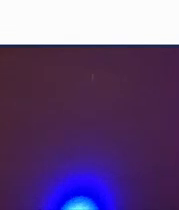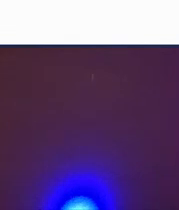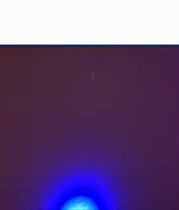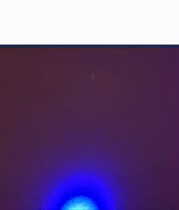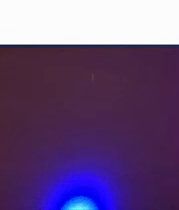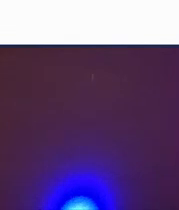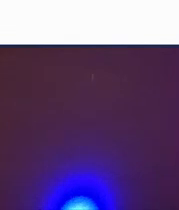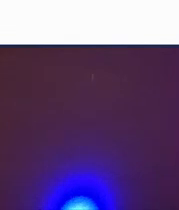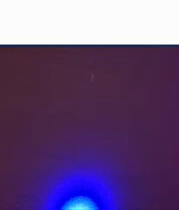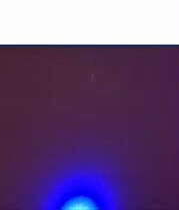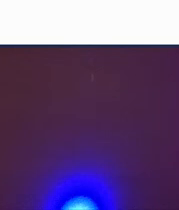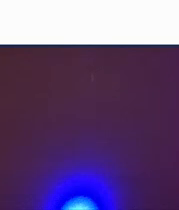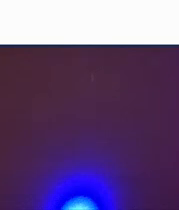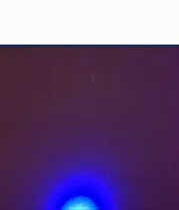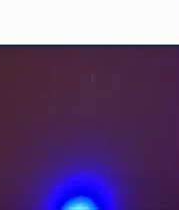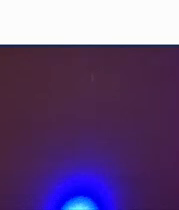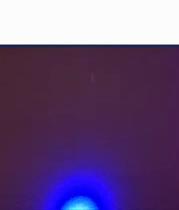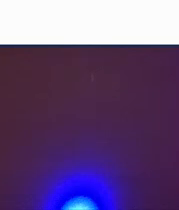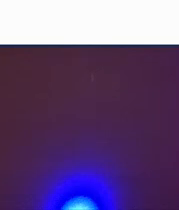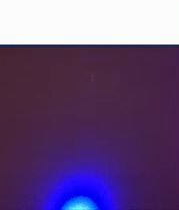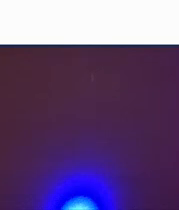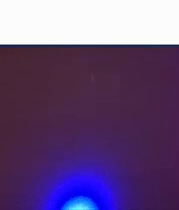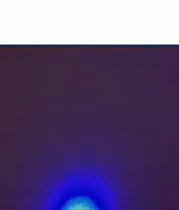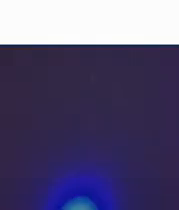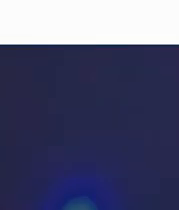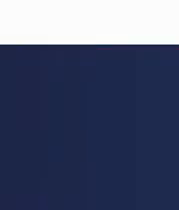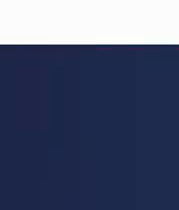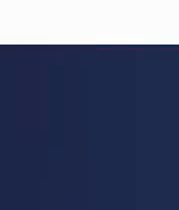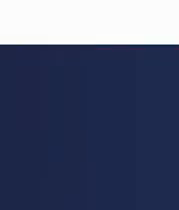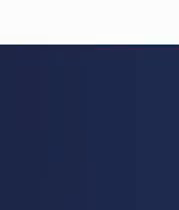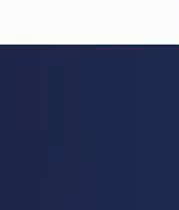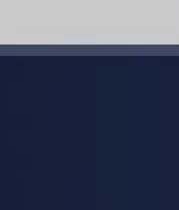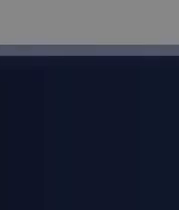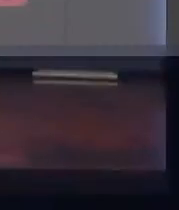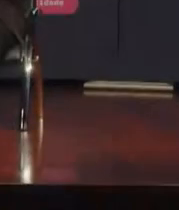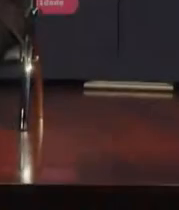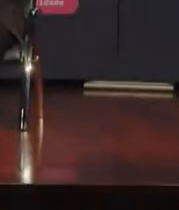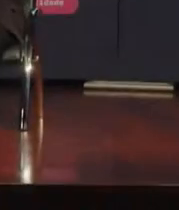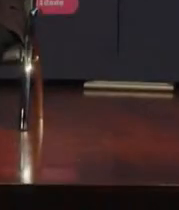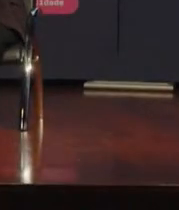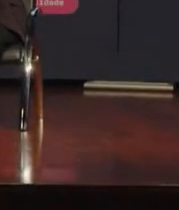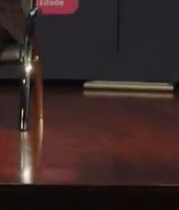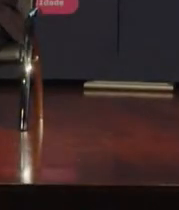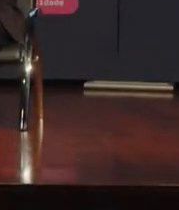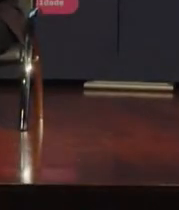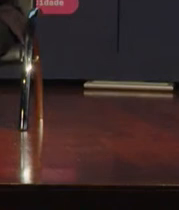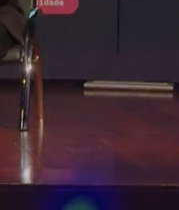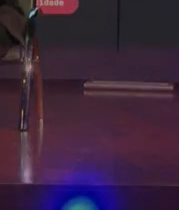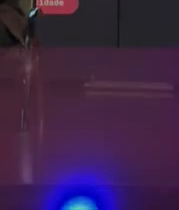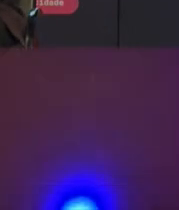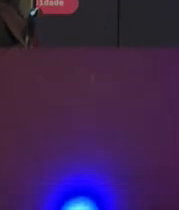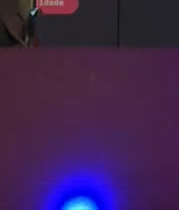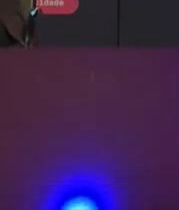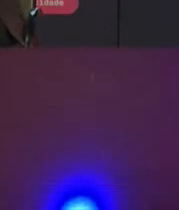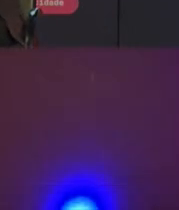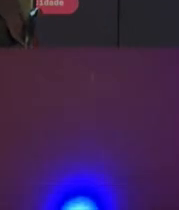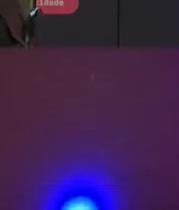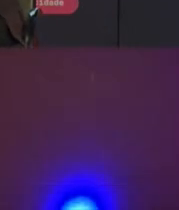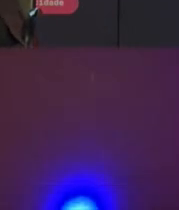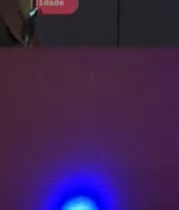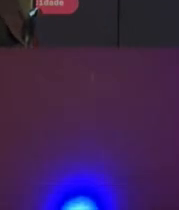yeah, he was talking about that today. Yeah, that's why Clark Kent is taking a bow to Phil in that cartoon.